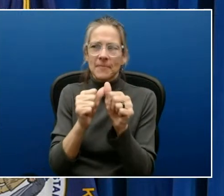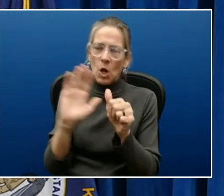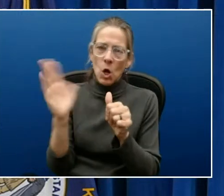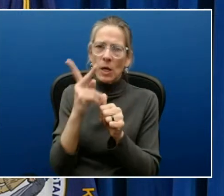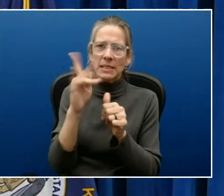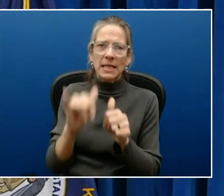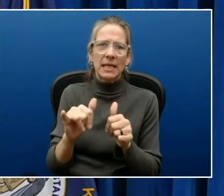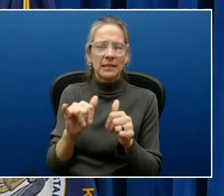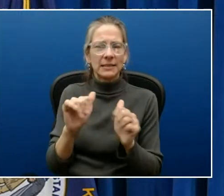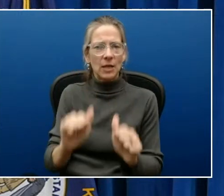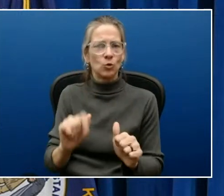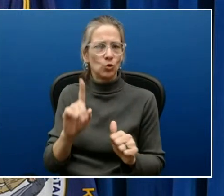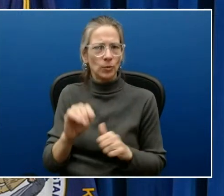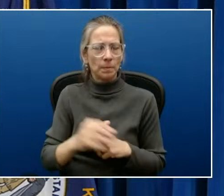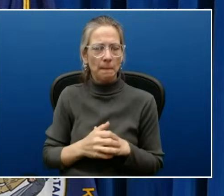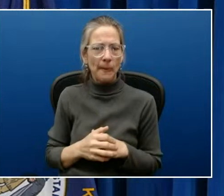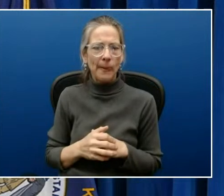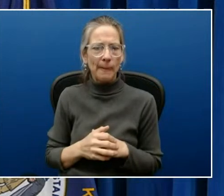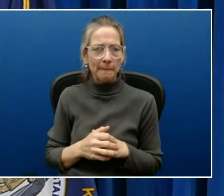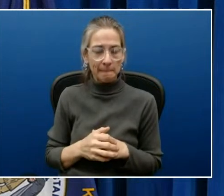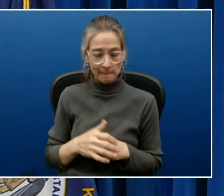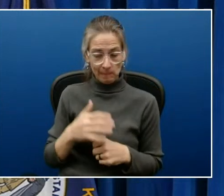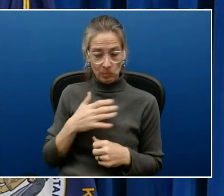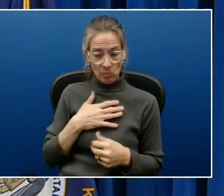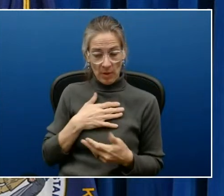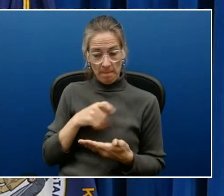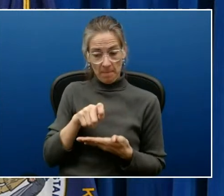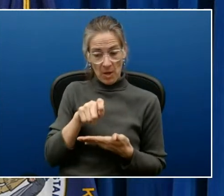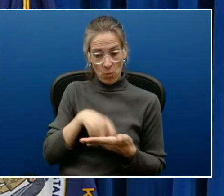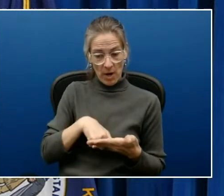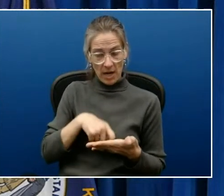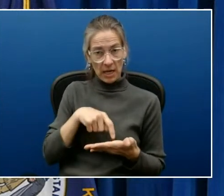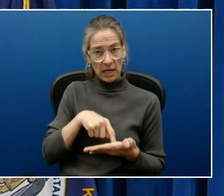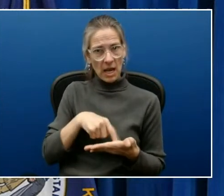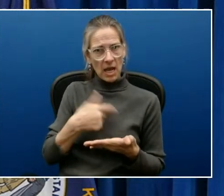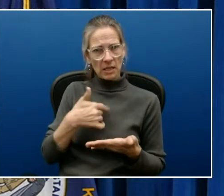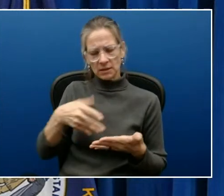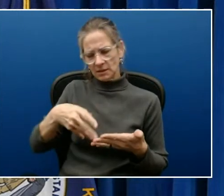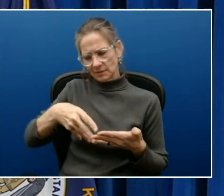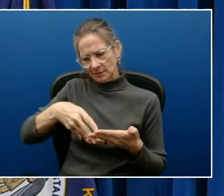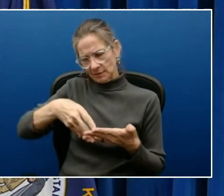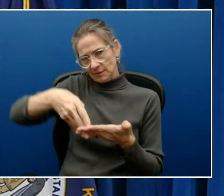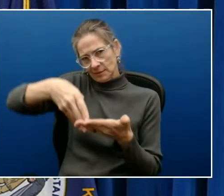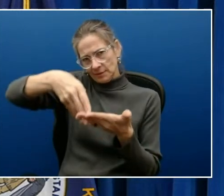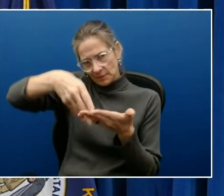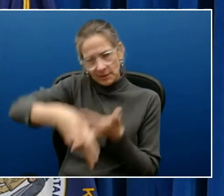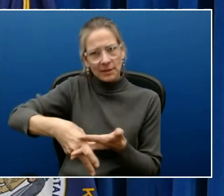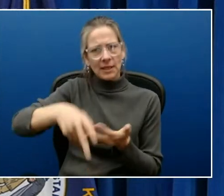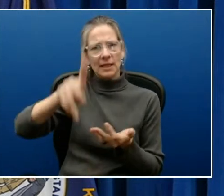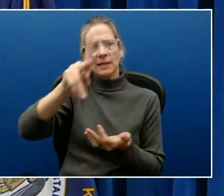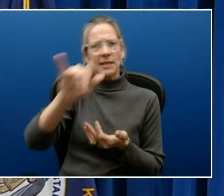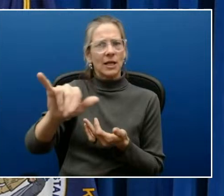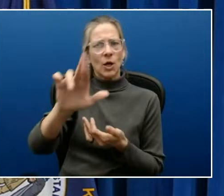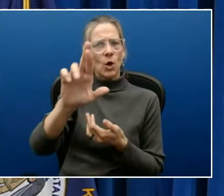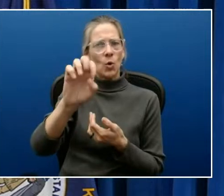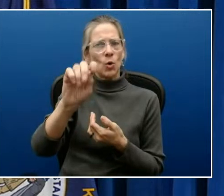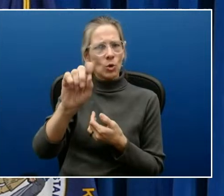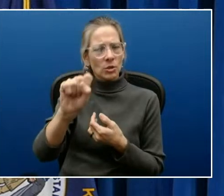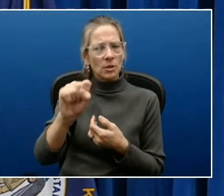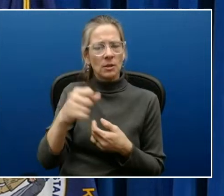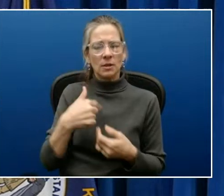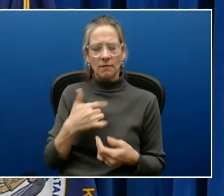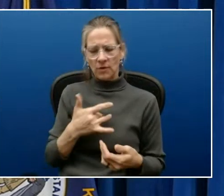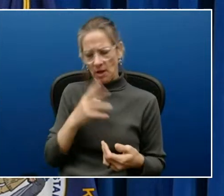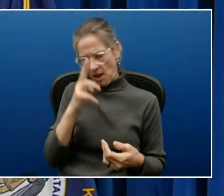Kentuckians. My writing has deep Kentucky roots, and I'm honored to be given this opportunity to serve Kentucky